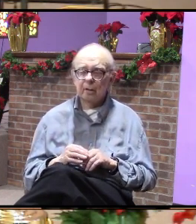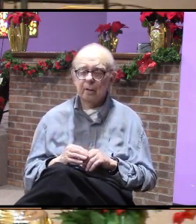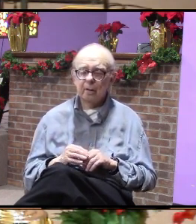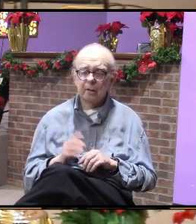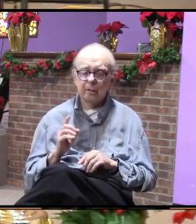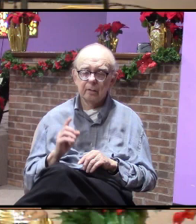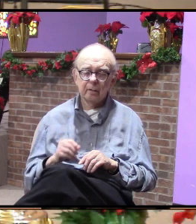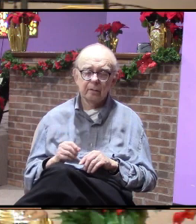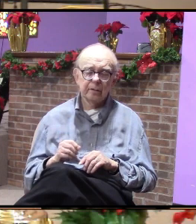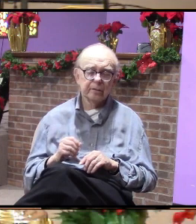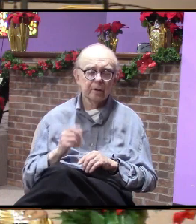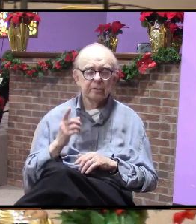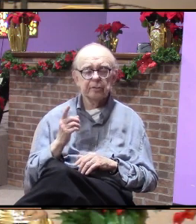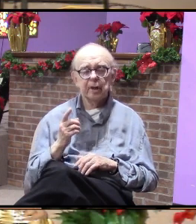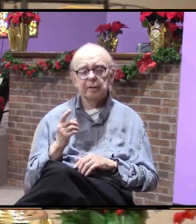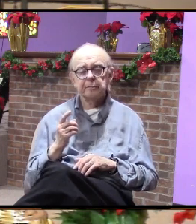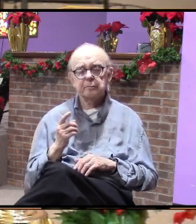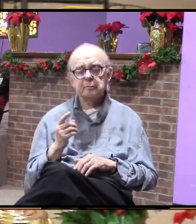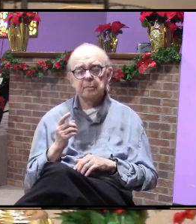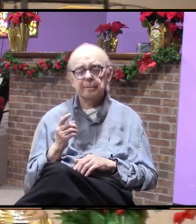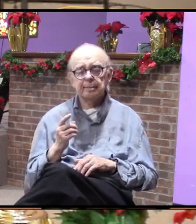we need to realize